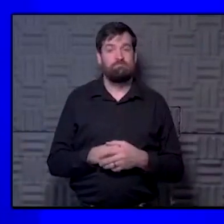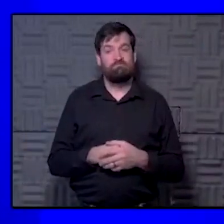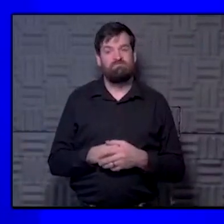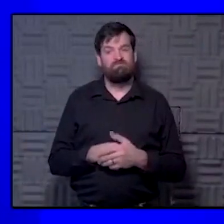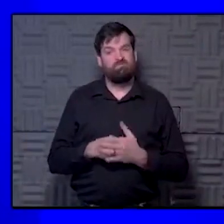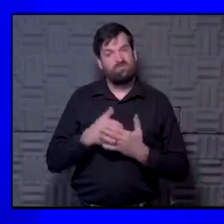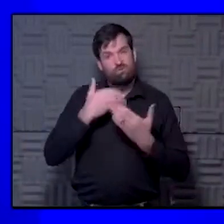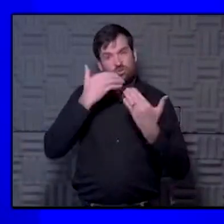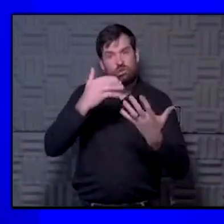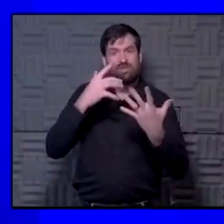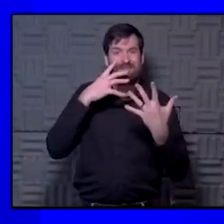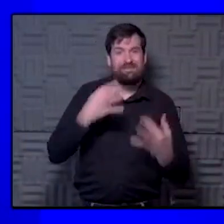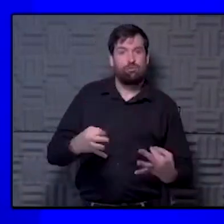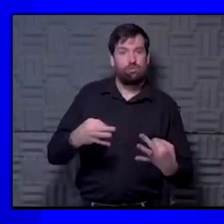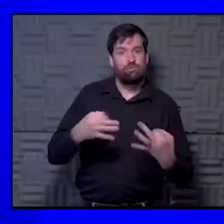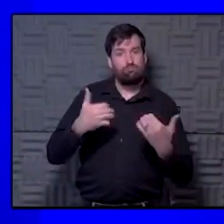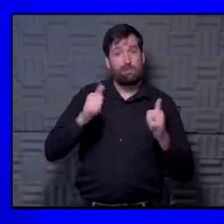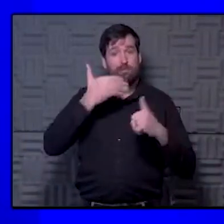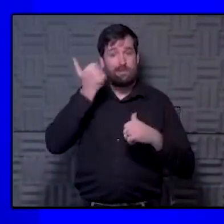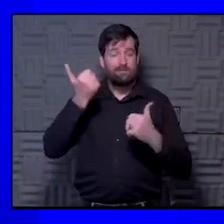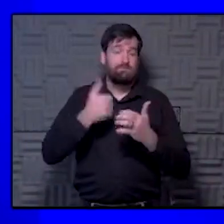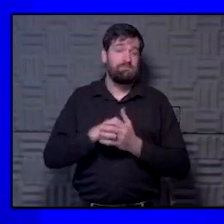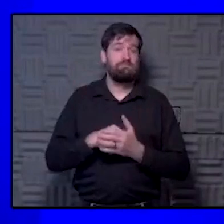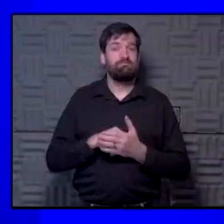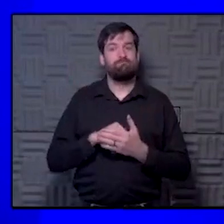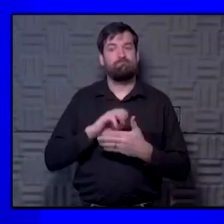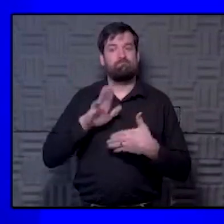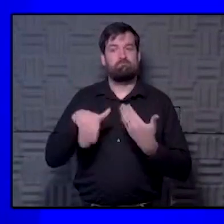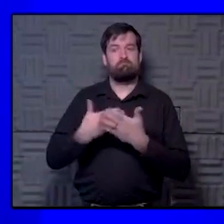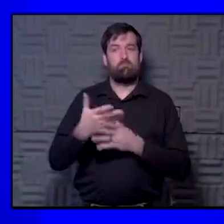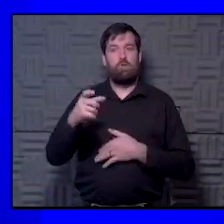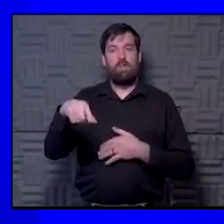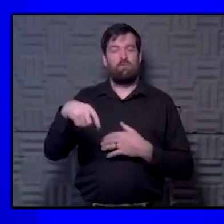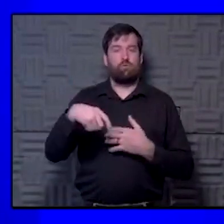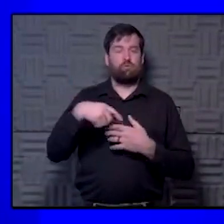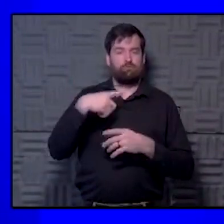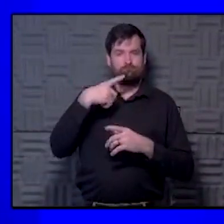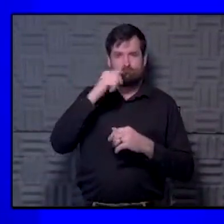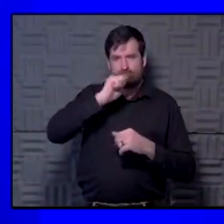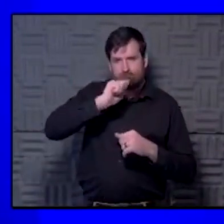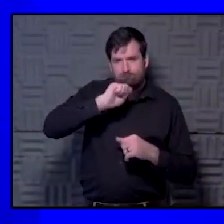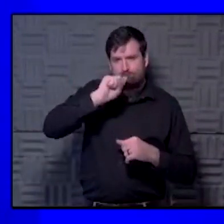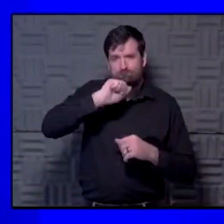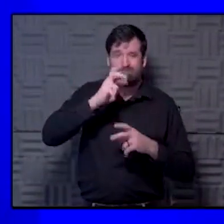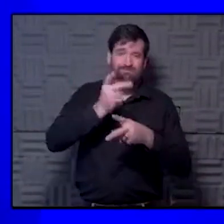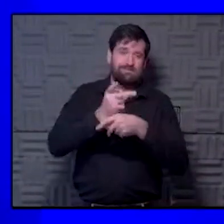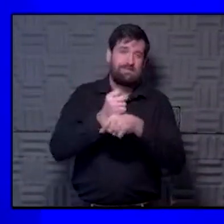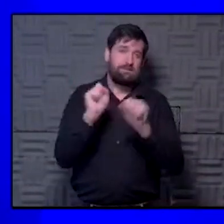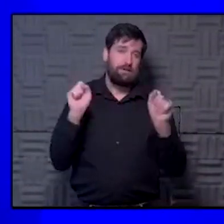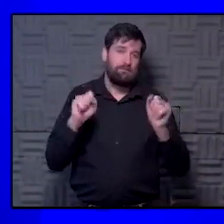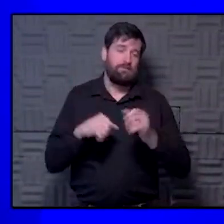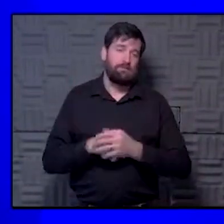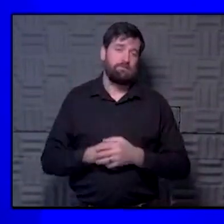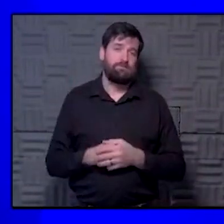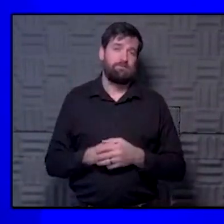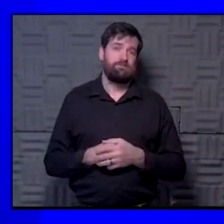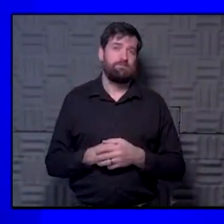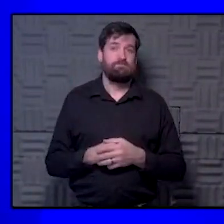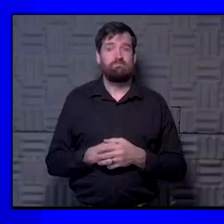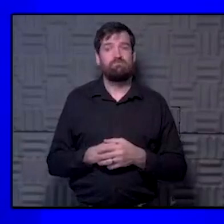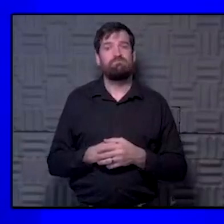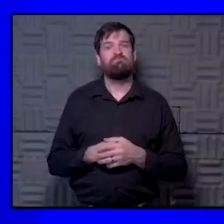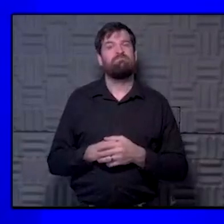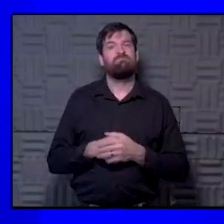good decisions in good faith. So I think we all have to keep vigilant, stay safe, and give